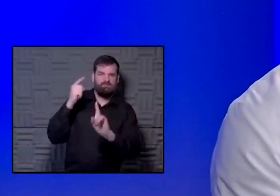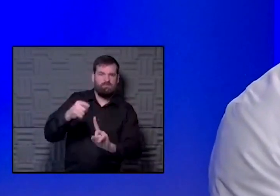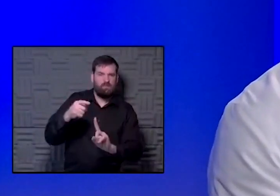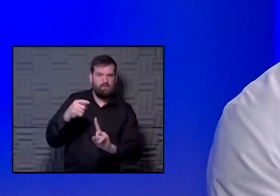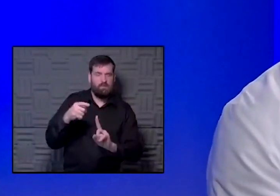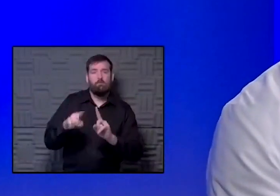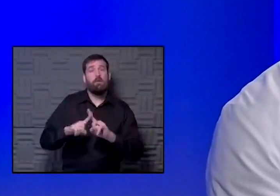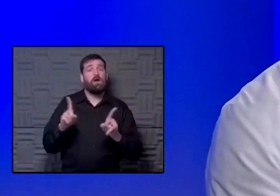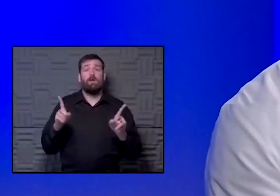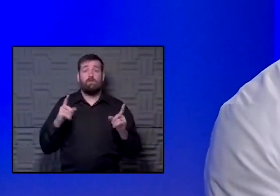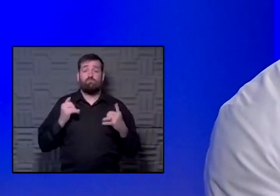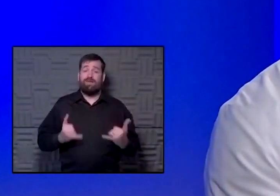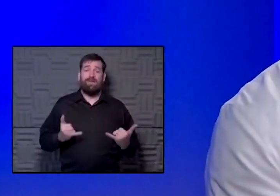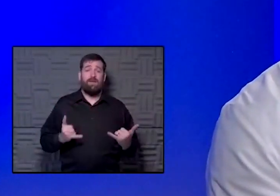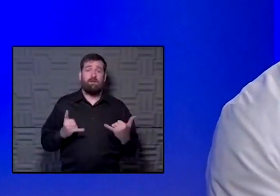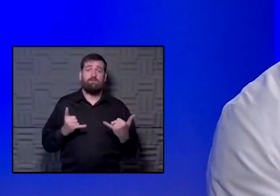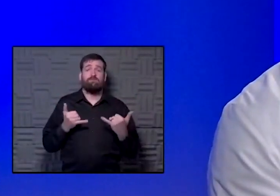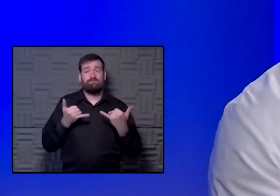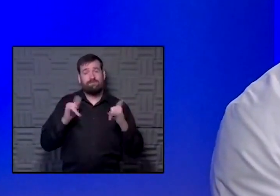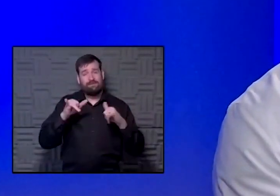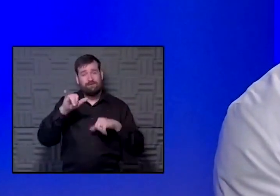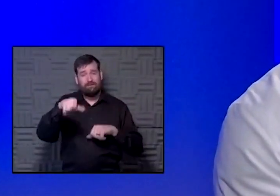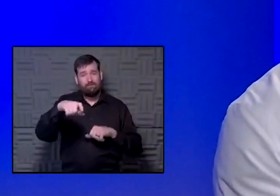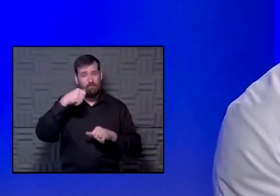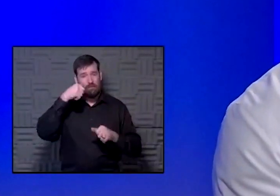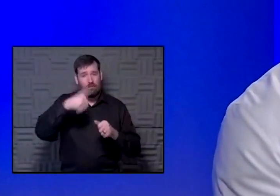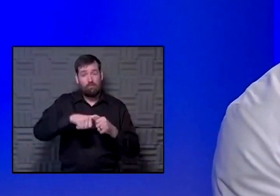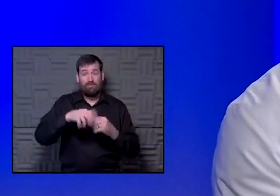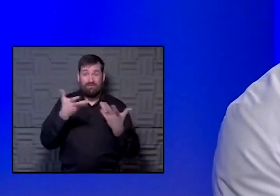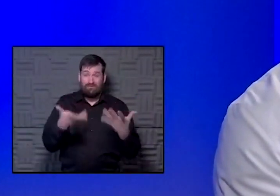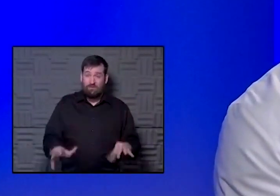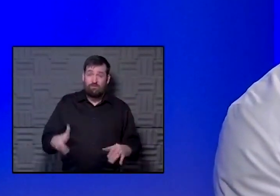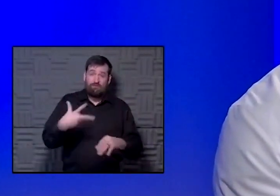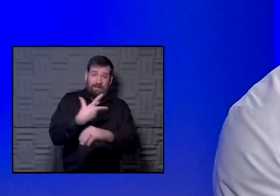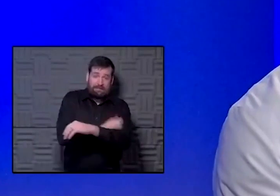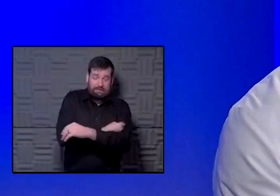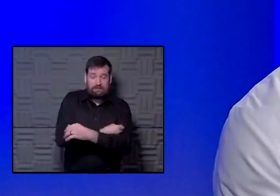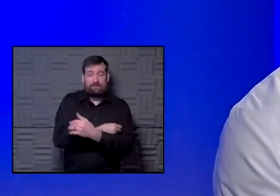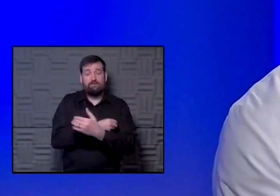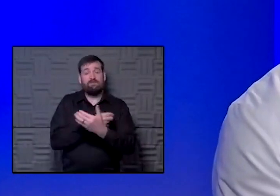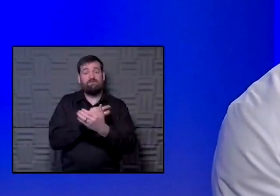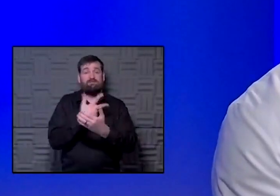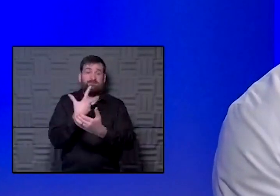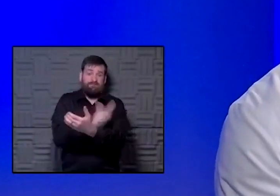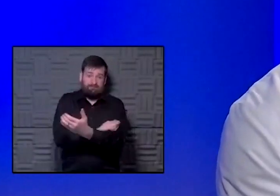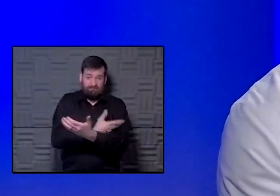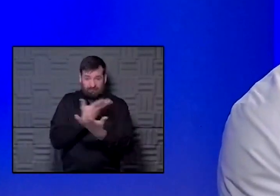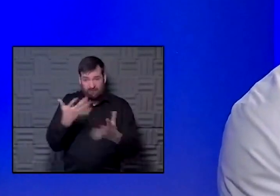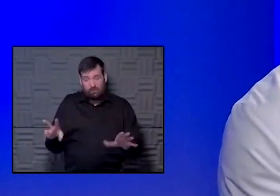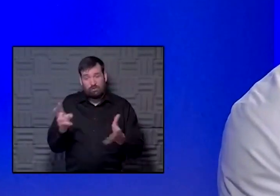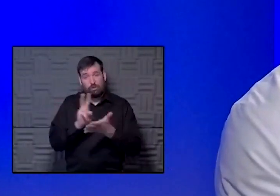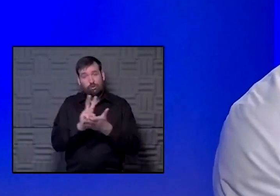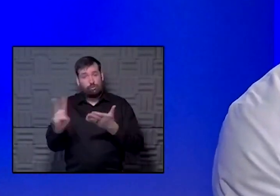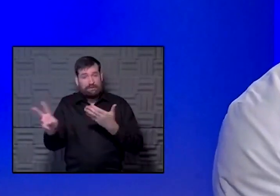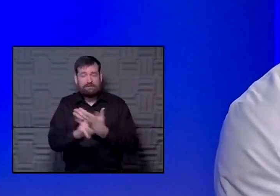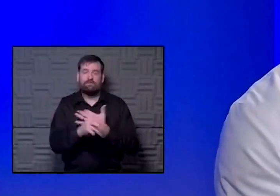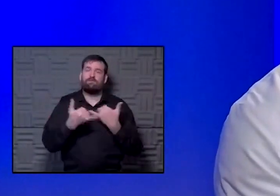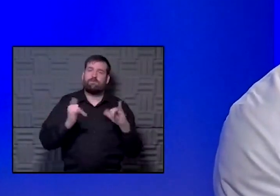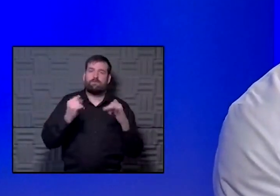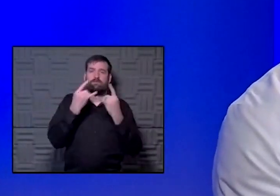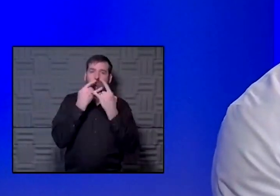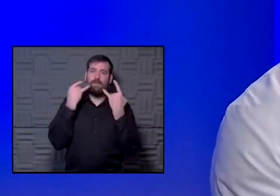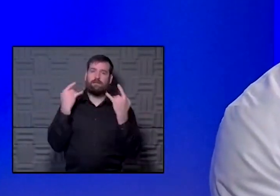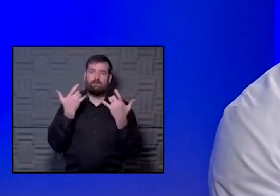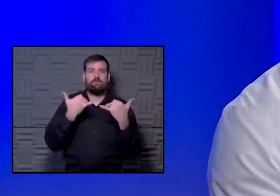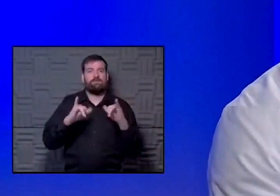But right now, we still have to remember that even if you do get vaccinated and you're 2 weeks from that second dose, you still need to continue to mask and